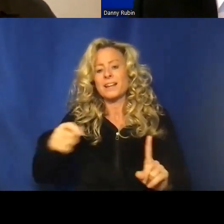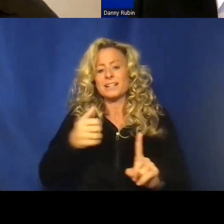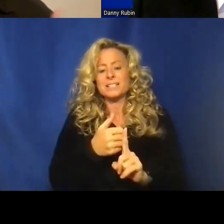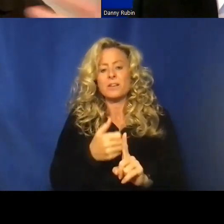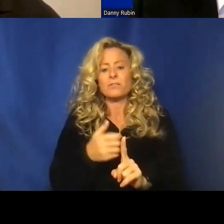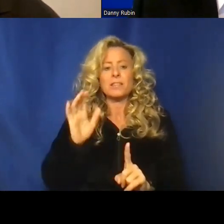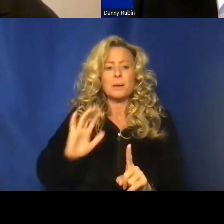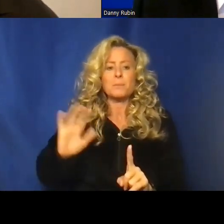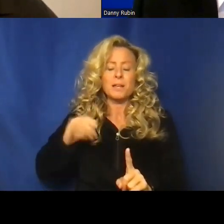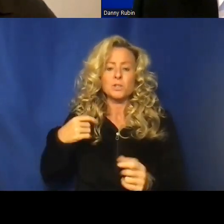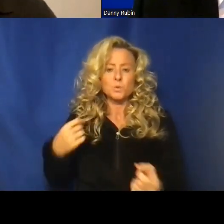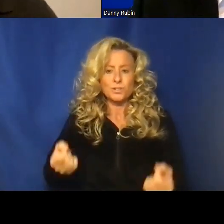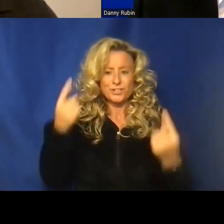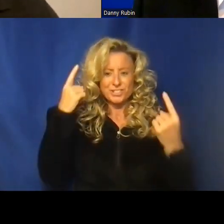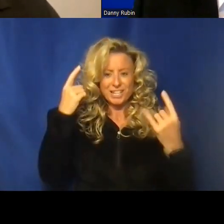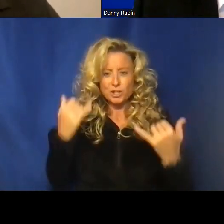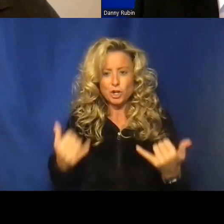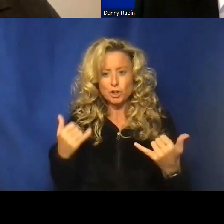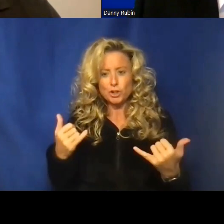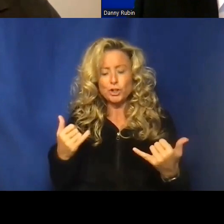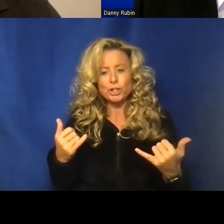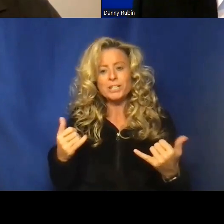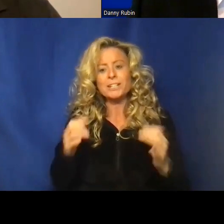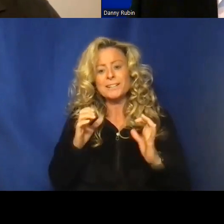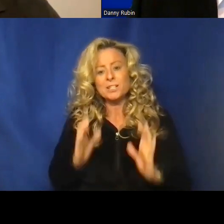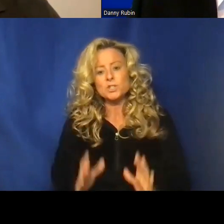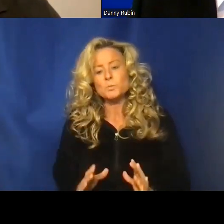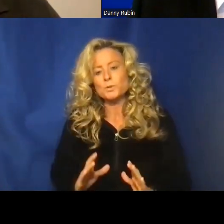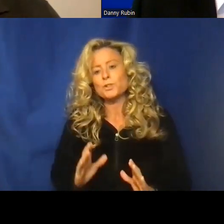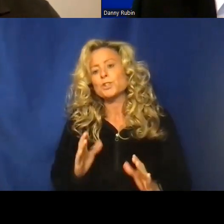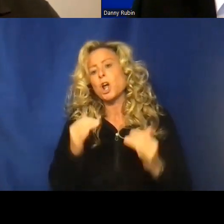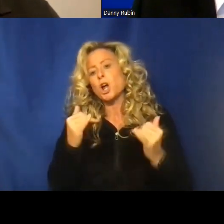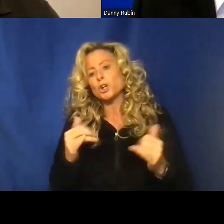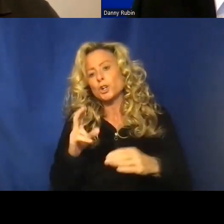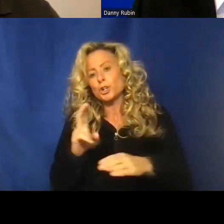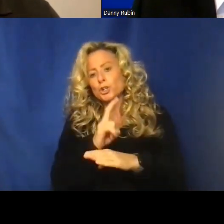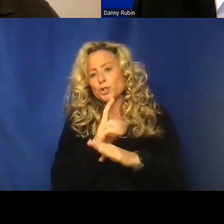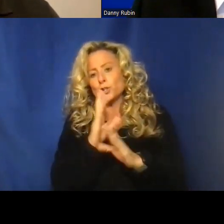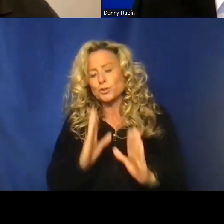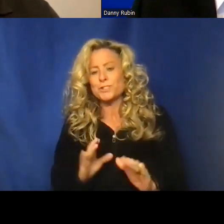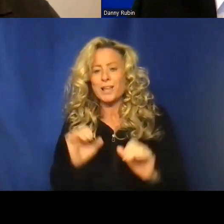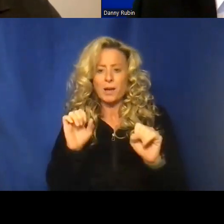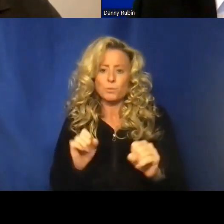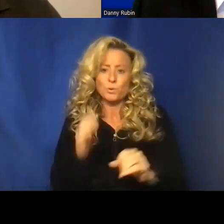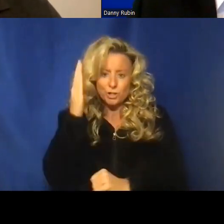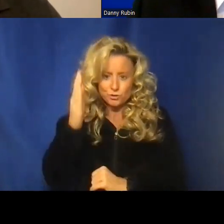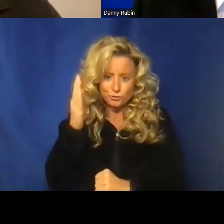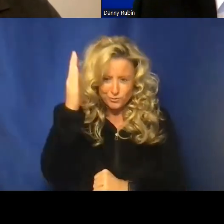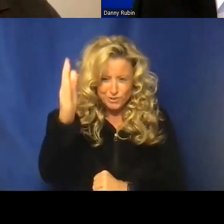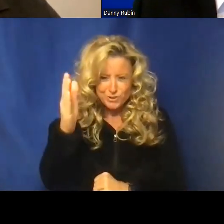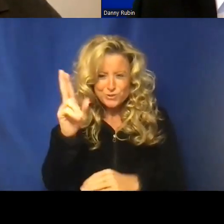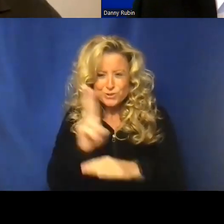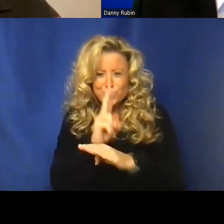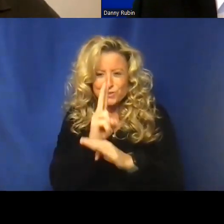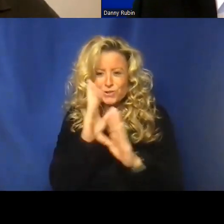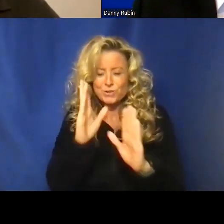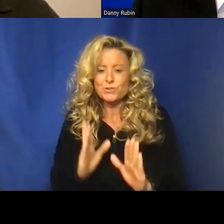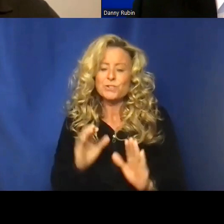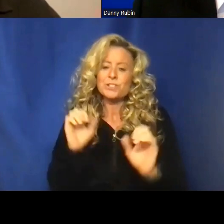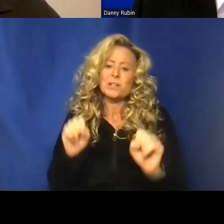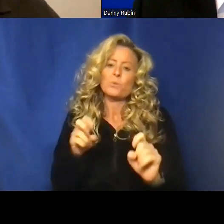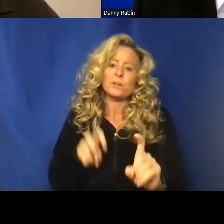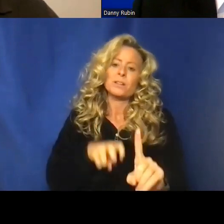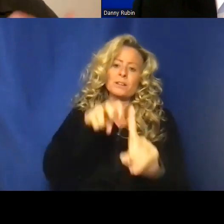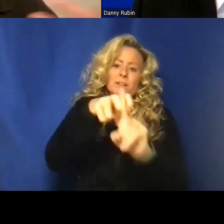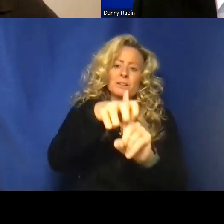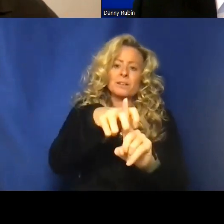to understand our current consumers, our current users, and the potential users that we could go after and try